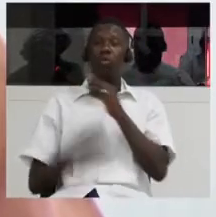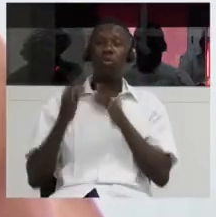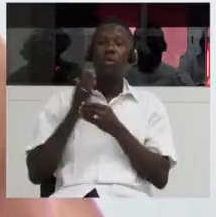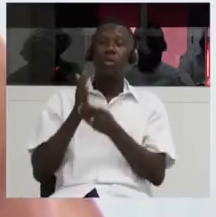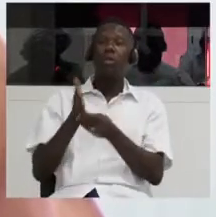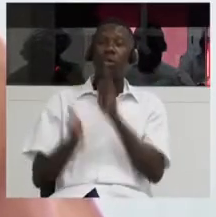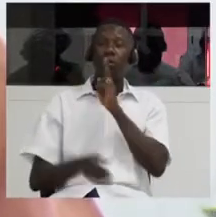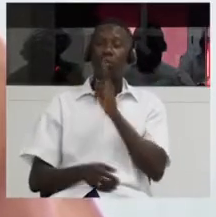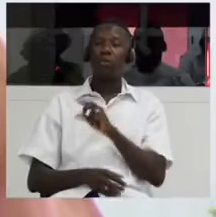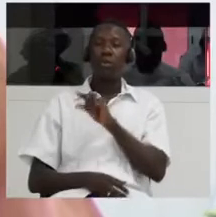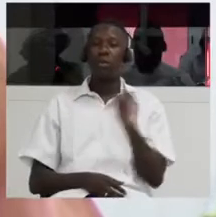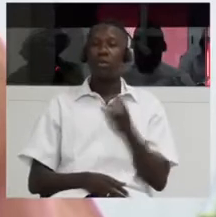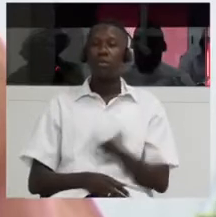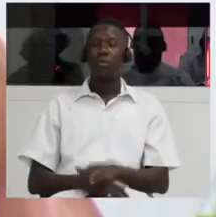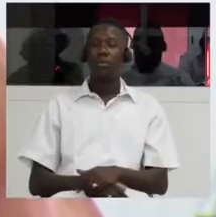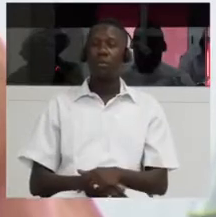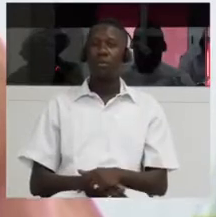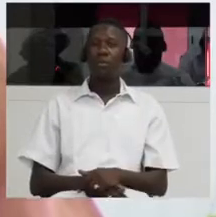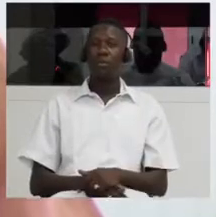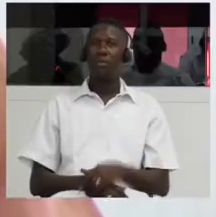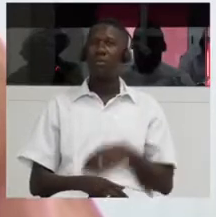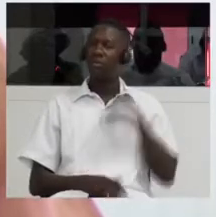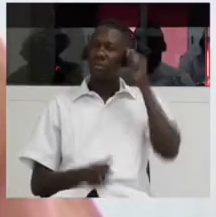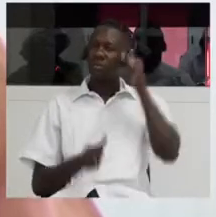I think, if I have it right, it was